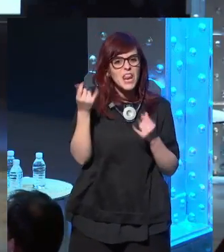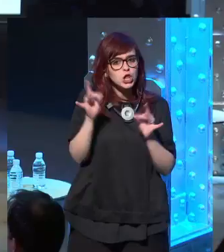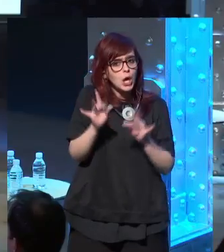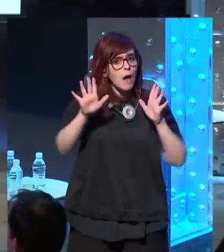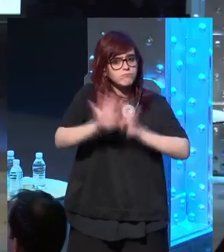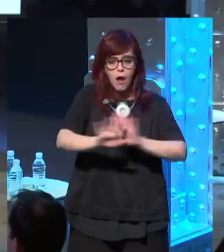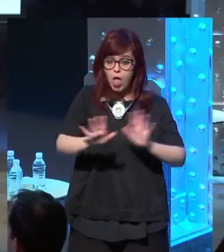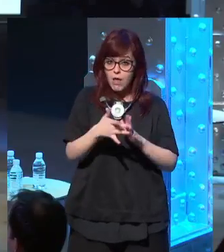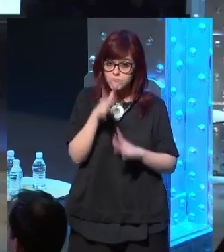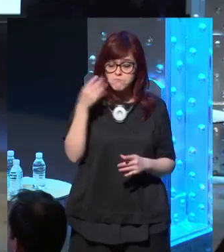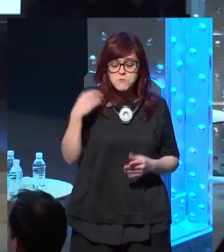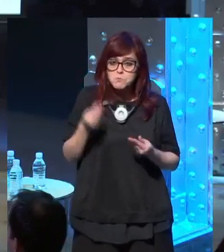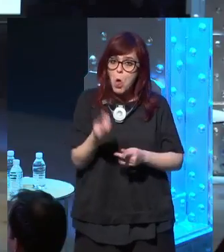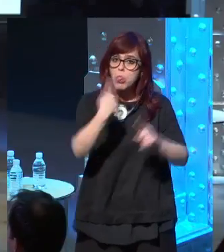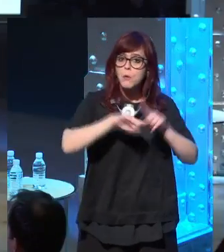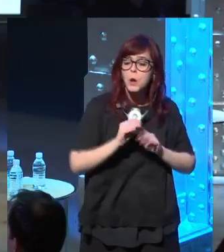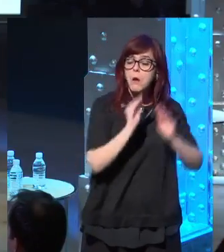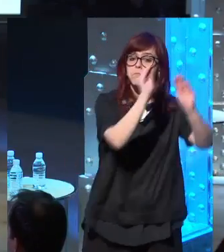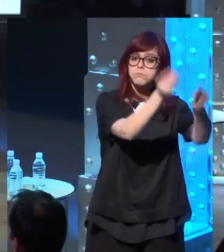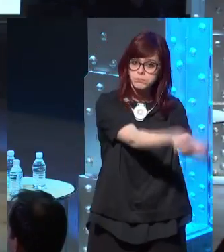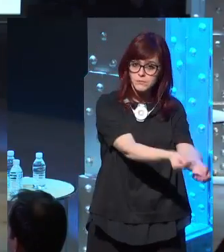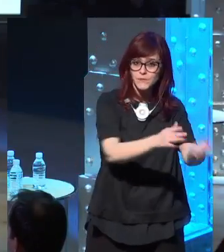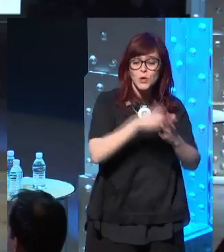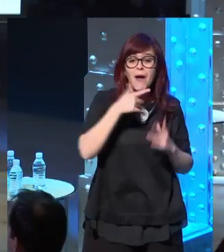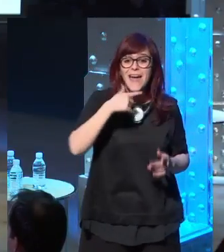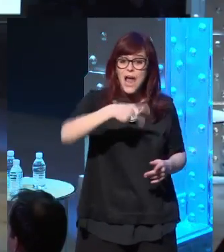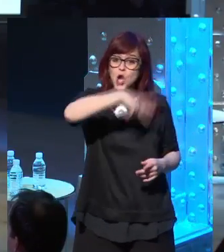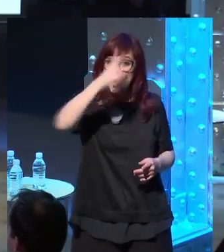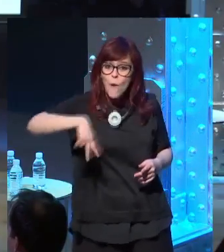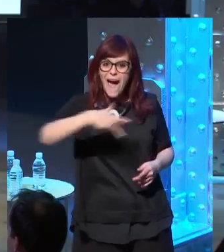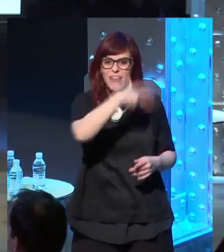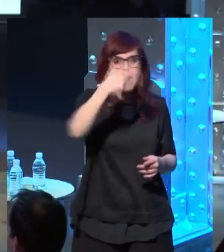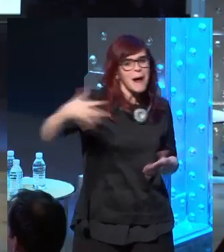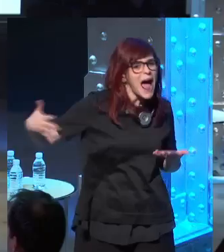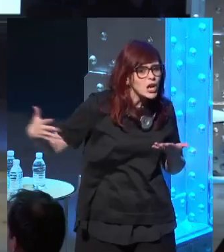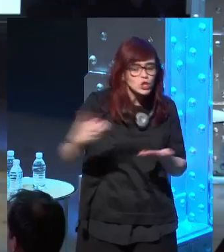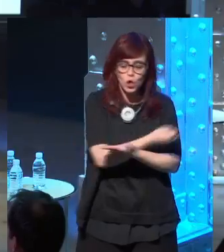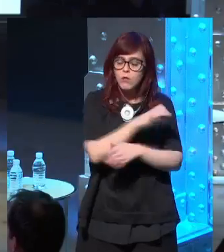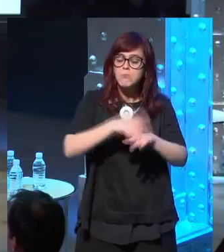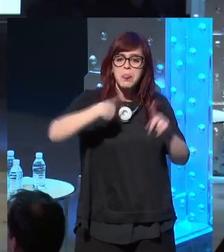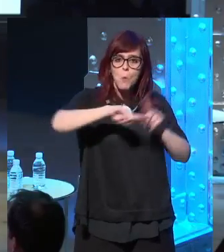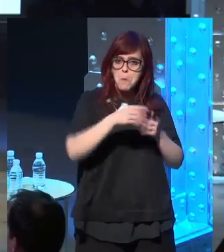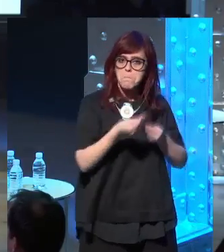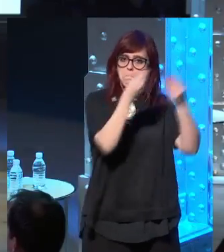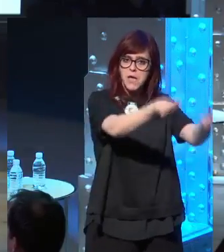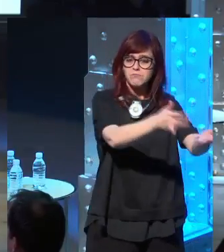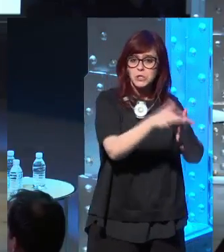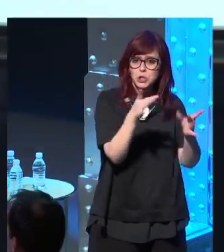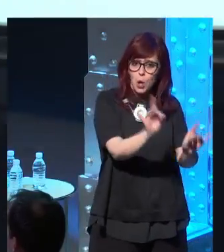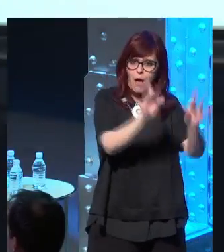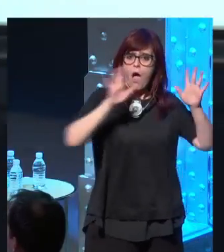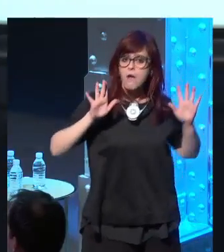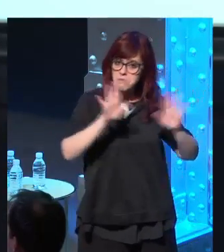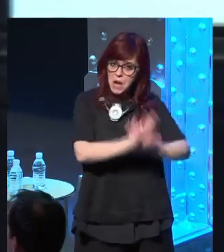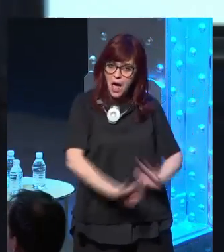In Norway and in Denmark, all of the wallets were returned with the money intact. It's also why a lot of tourists, when they're in Copenhagen,